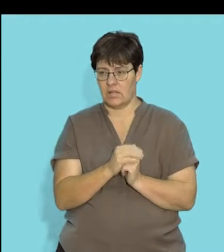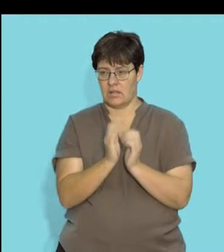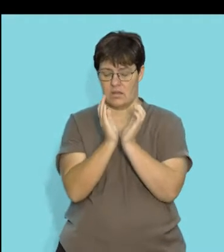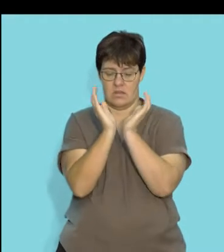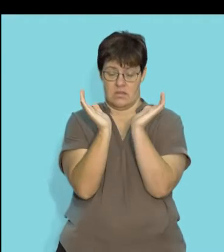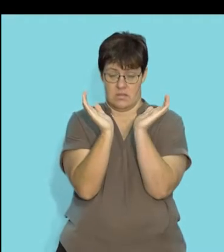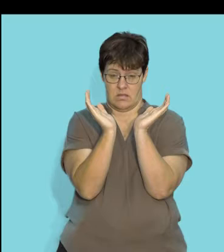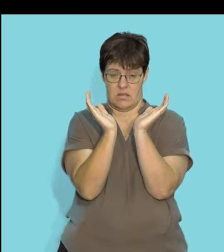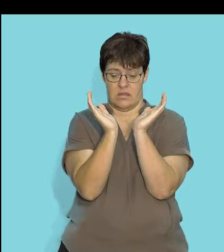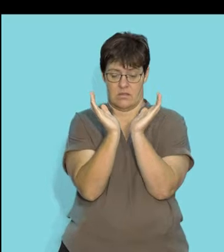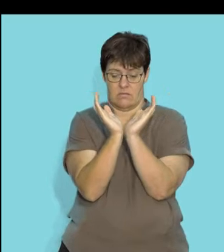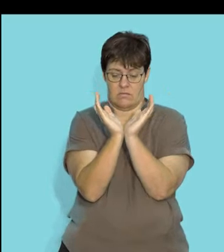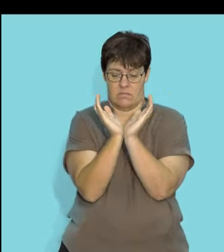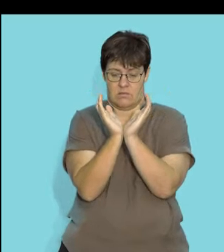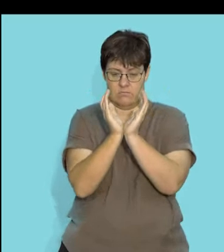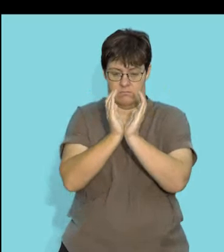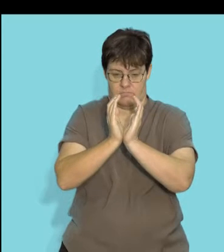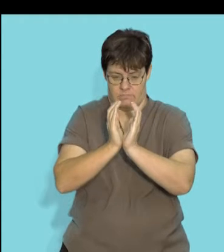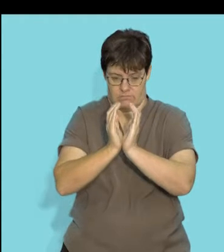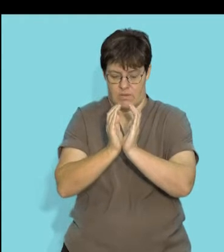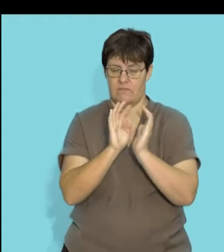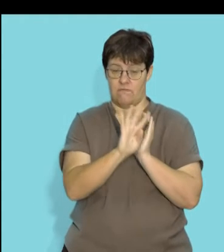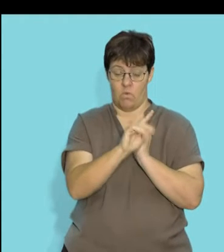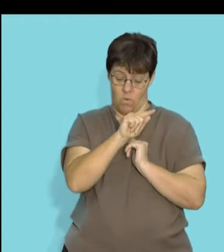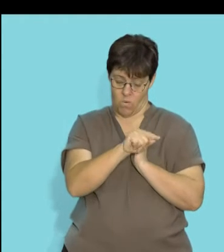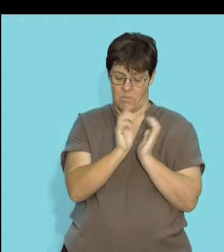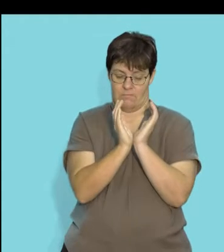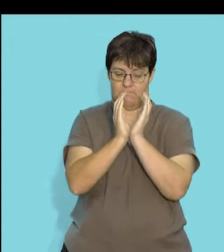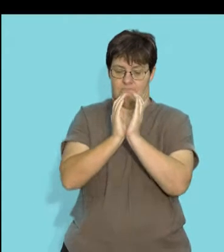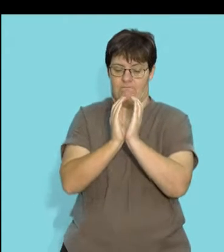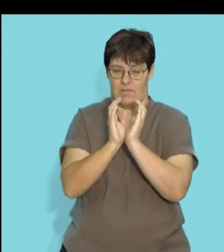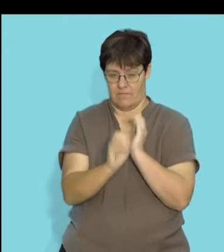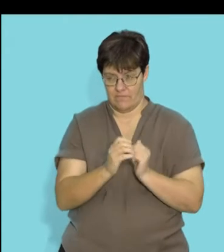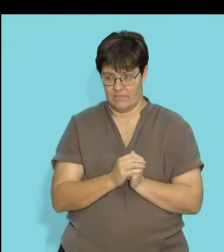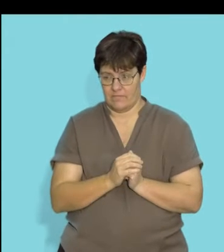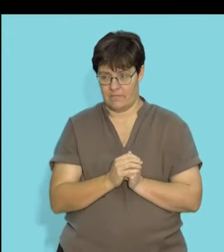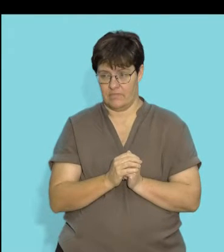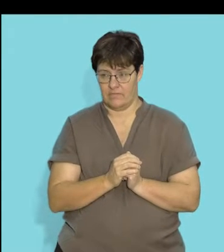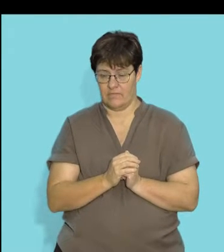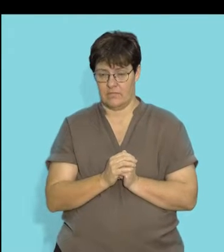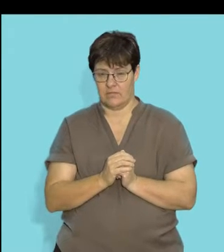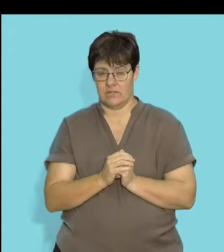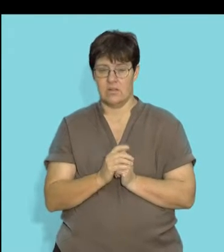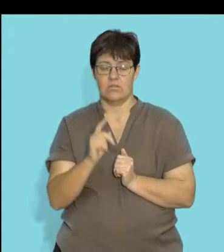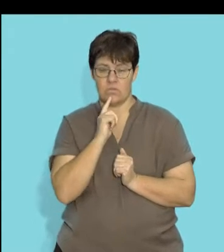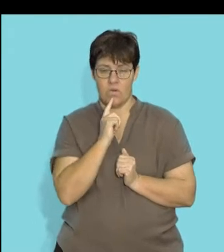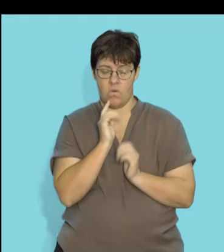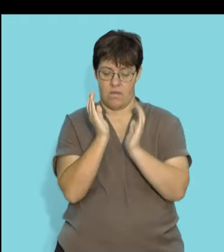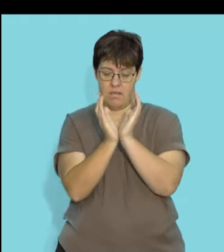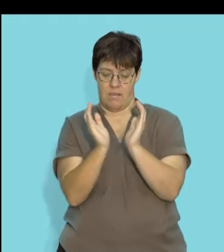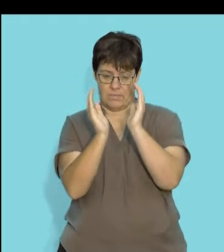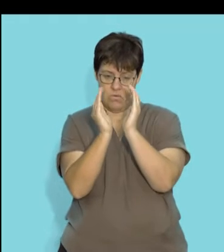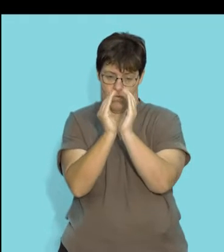will be maybe something of this nature, and then if it's 4, it will be a bit closer now to